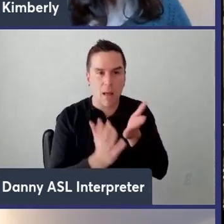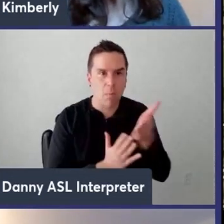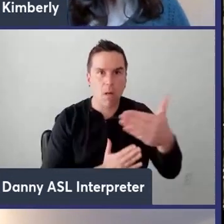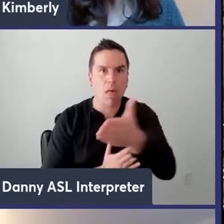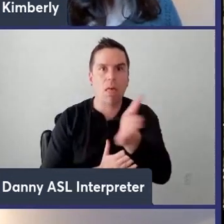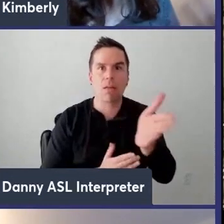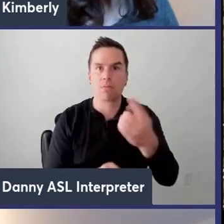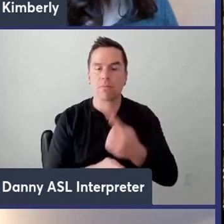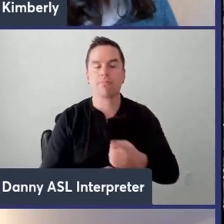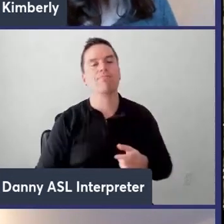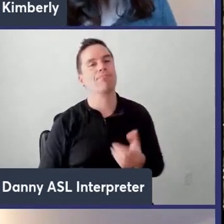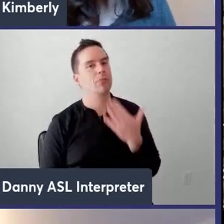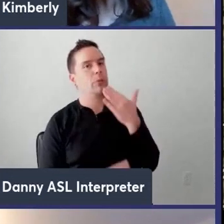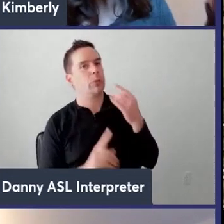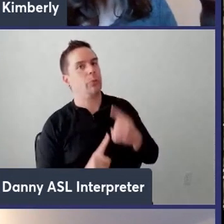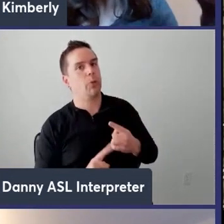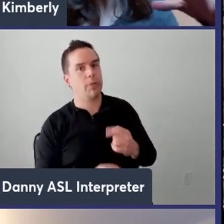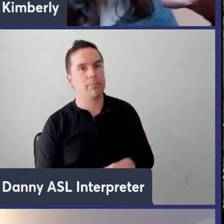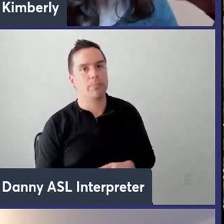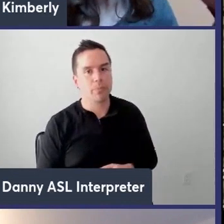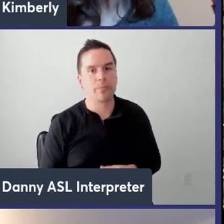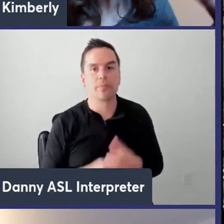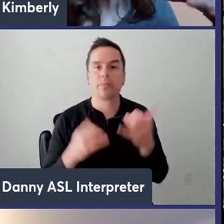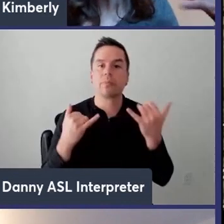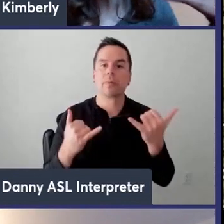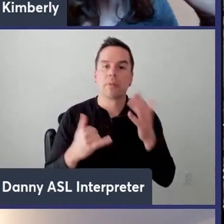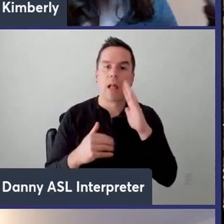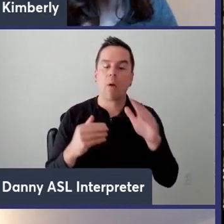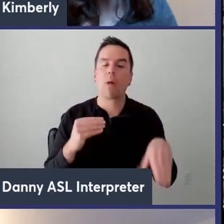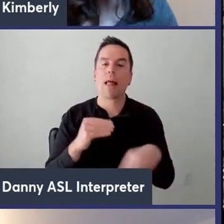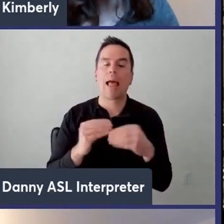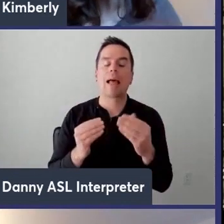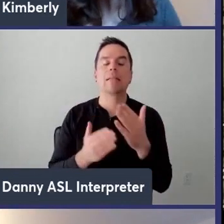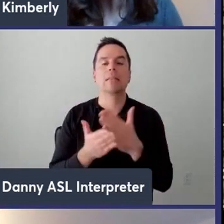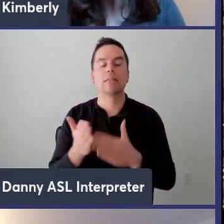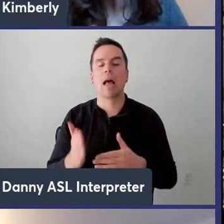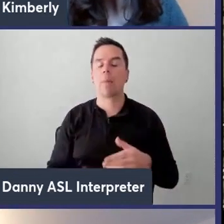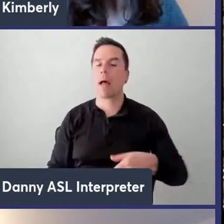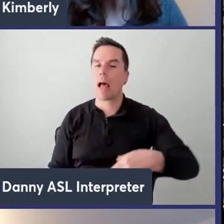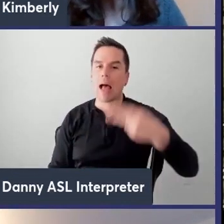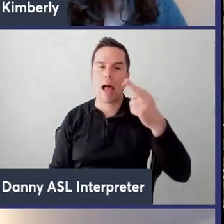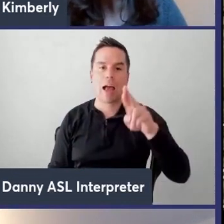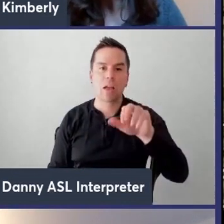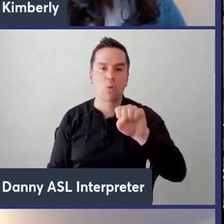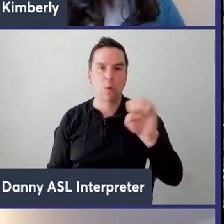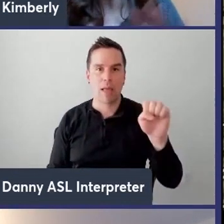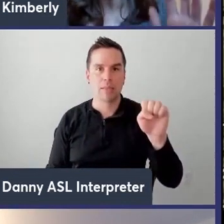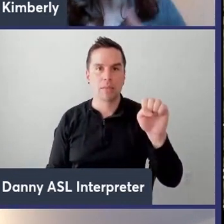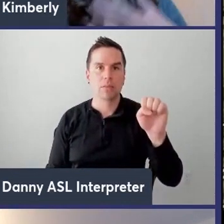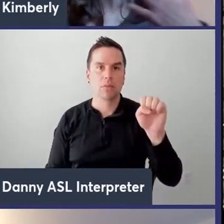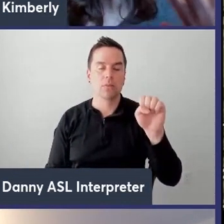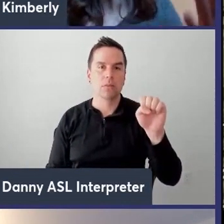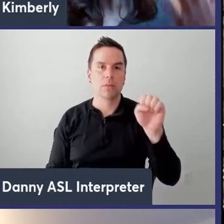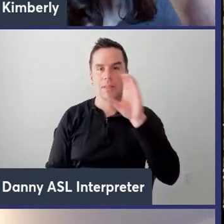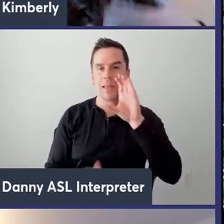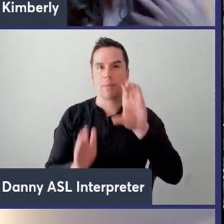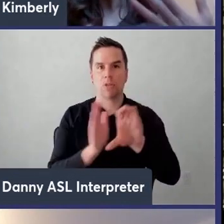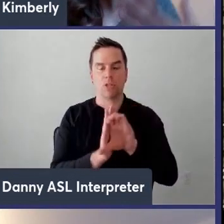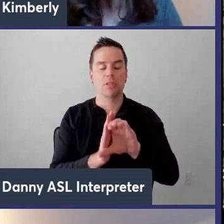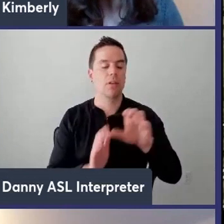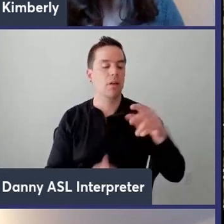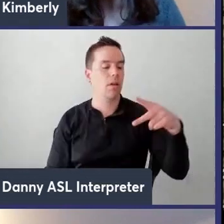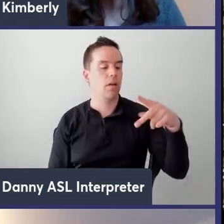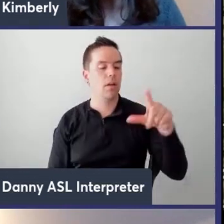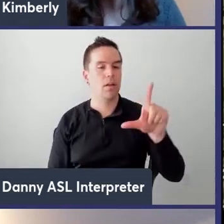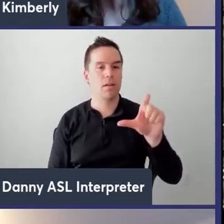point. And now what I'm going to do is I'm going to add some higher resolution satellite images. This is coming from Planet Labs, and just one of the Planet Labs is just one of